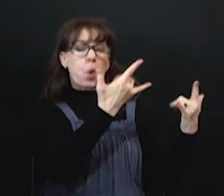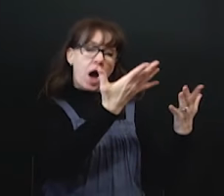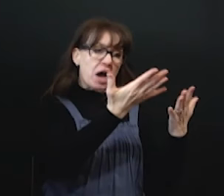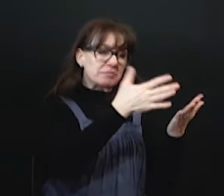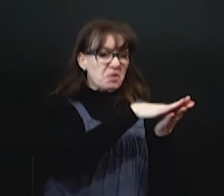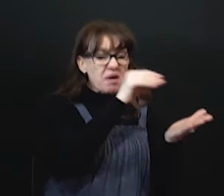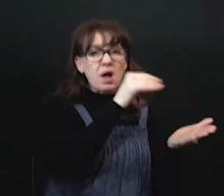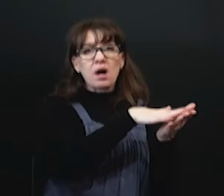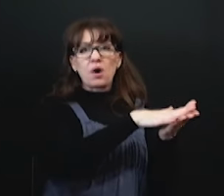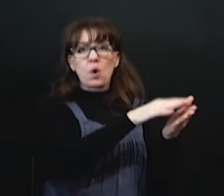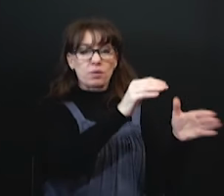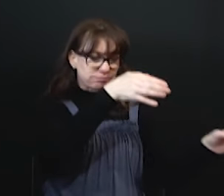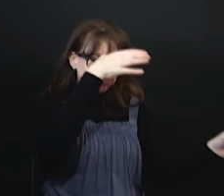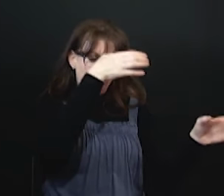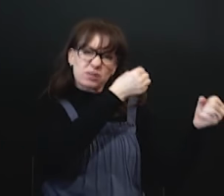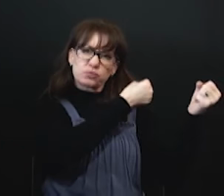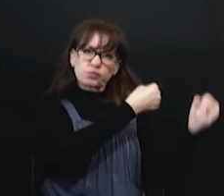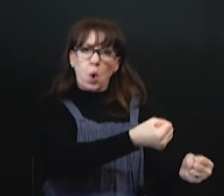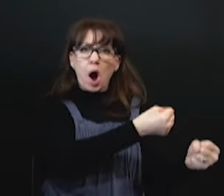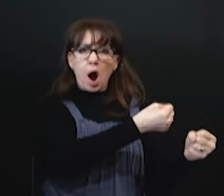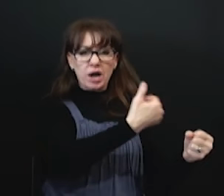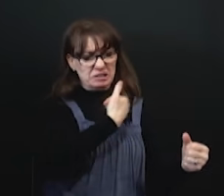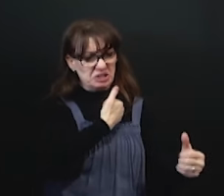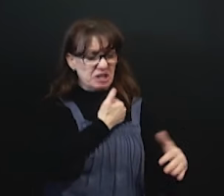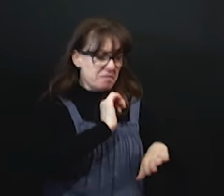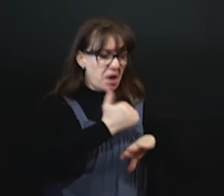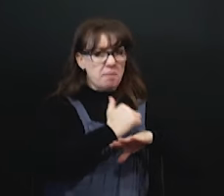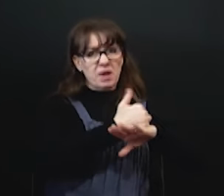matter how powerful, no matter how strong, no matter how self-made,